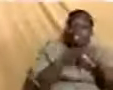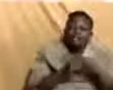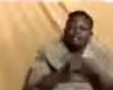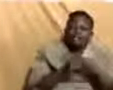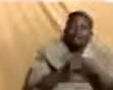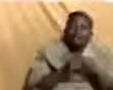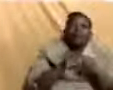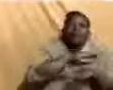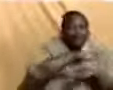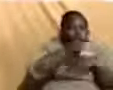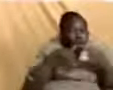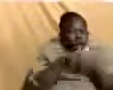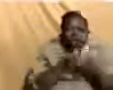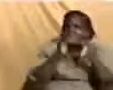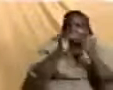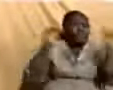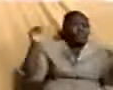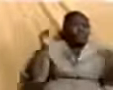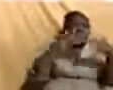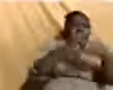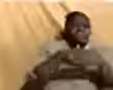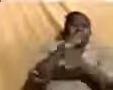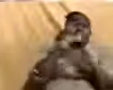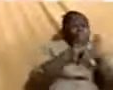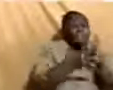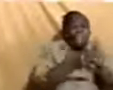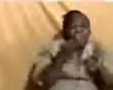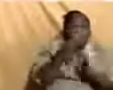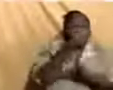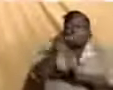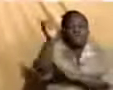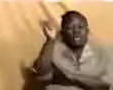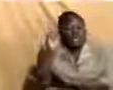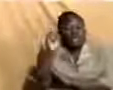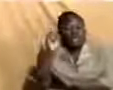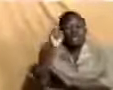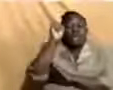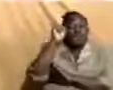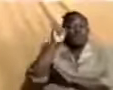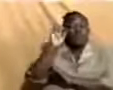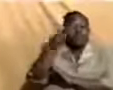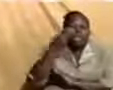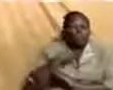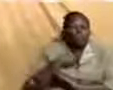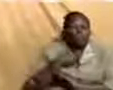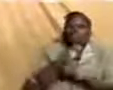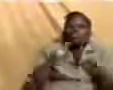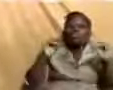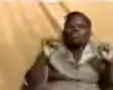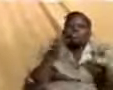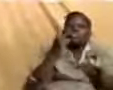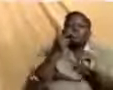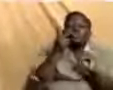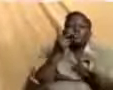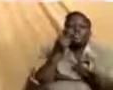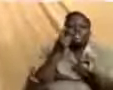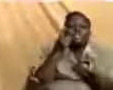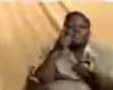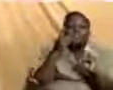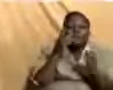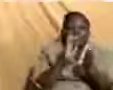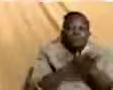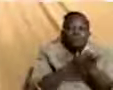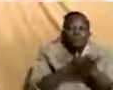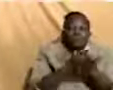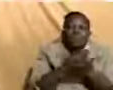on, all of us are equal before the law, even if you're president. We do not have two tiers of citizenship, two tiers of persons. We